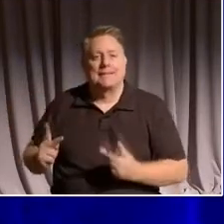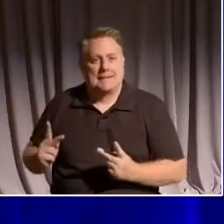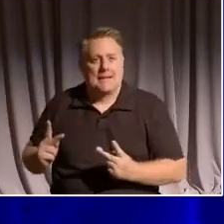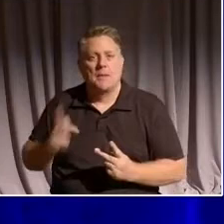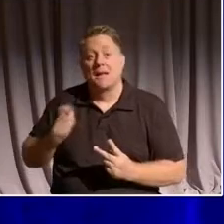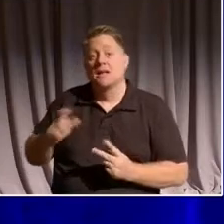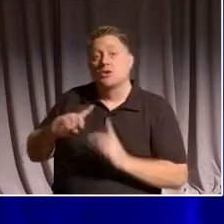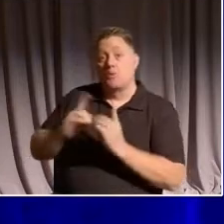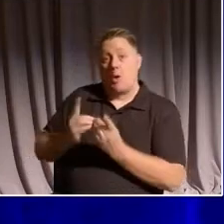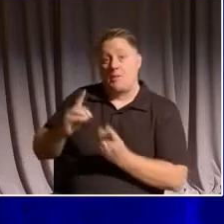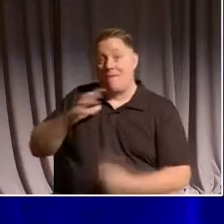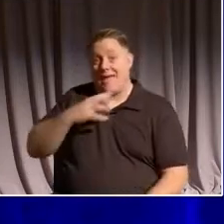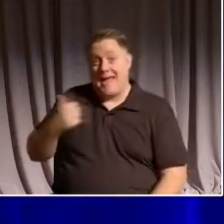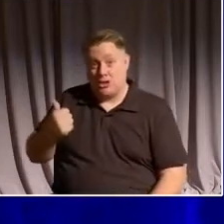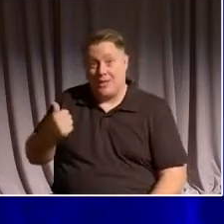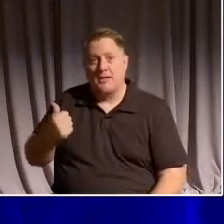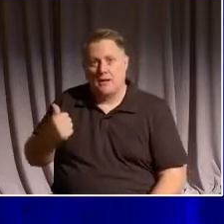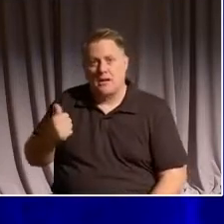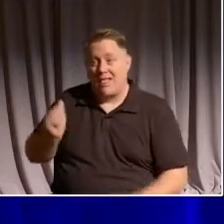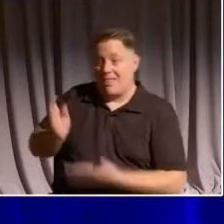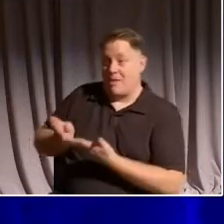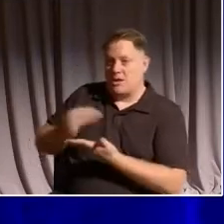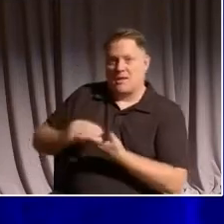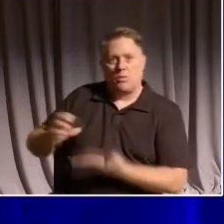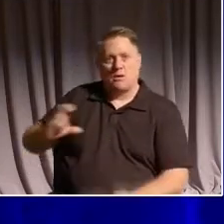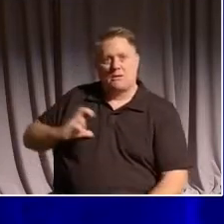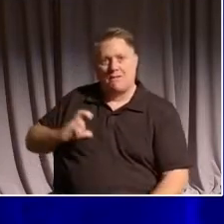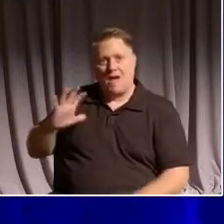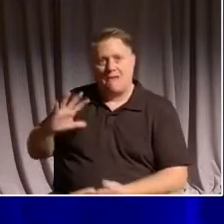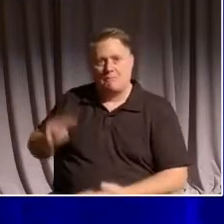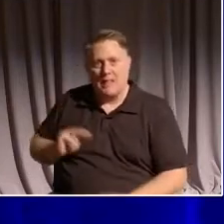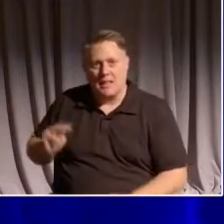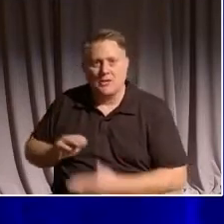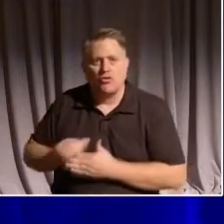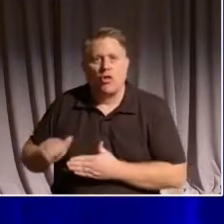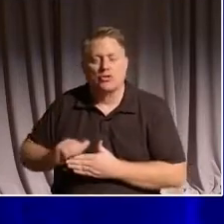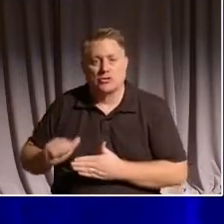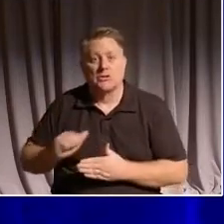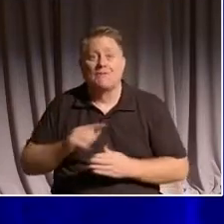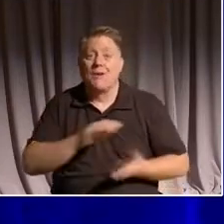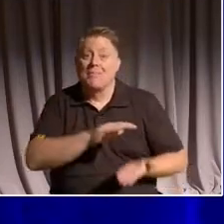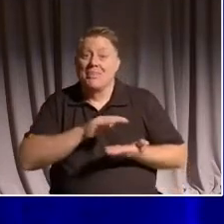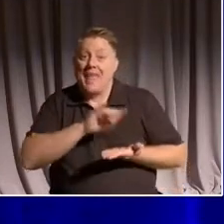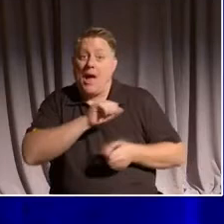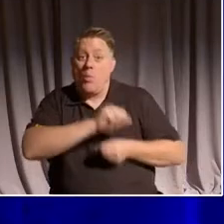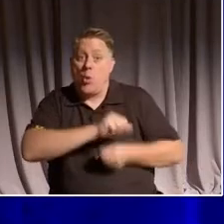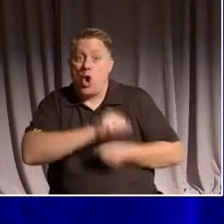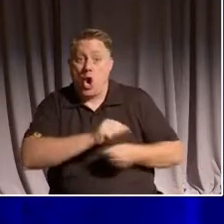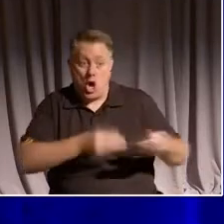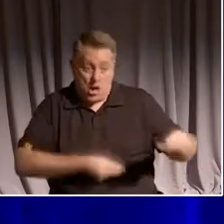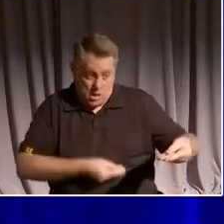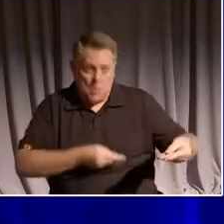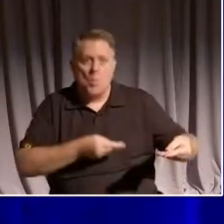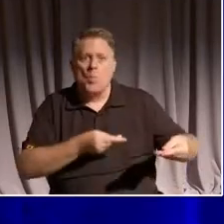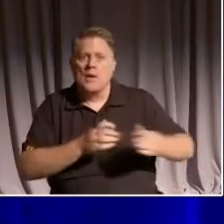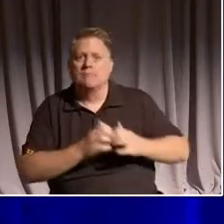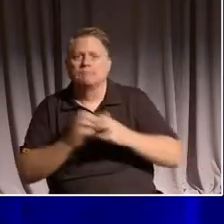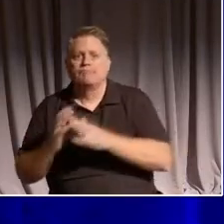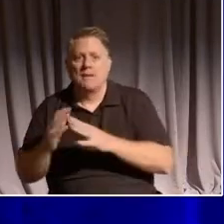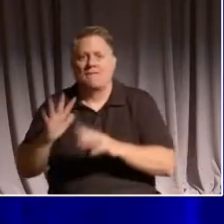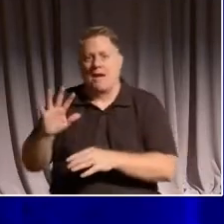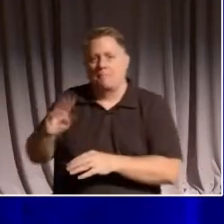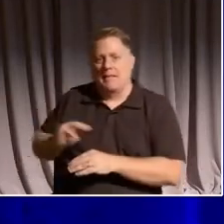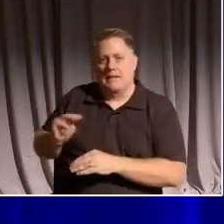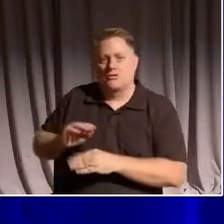Department of Aging through this year's budget was just given $5 million to build off of that work. So we recognize the enormity of